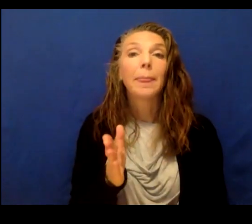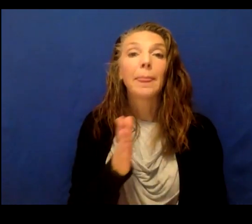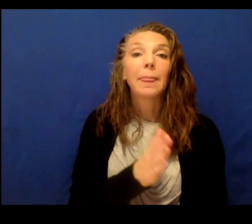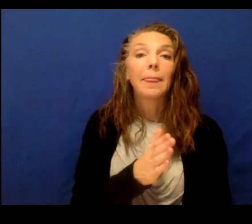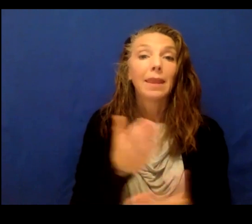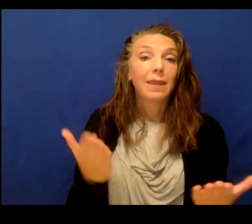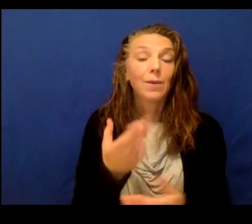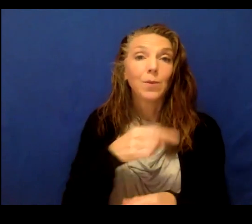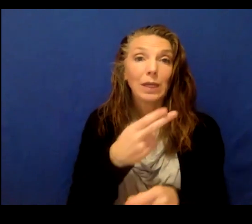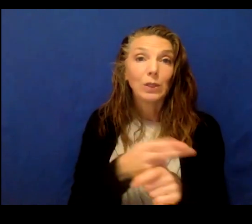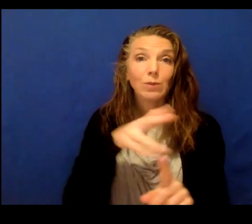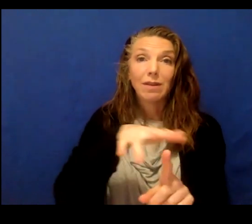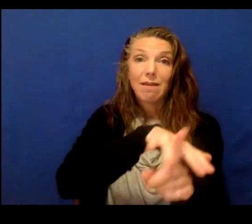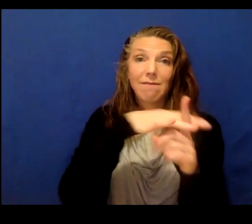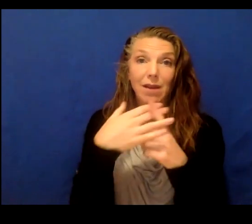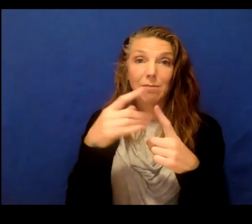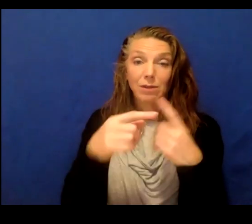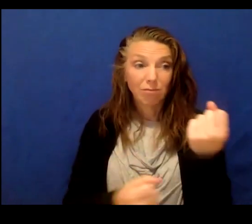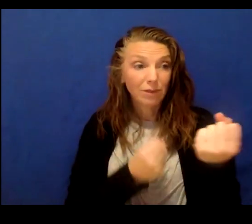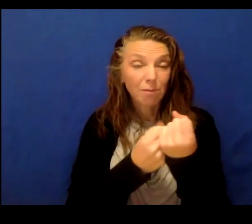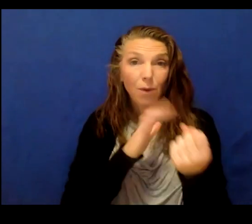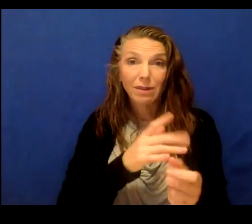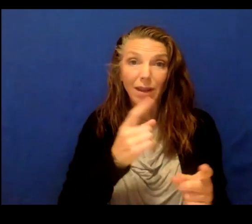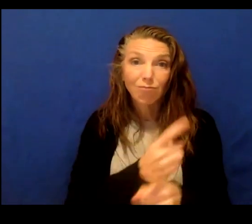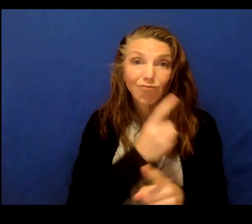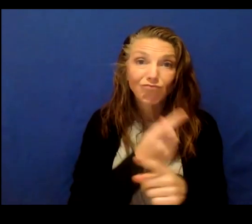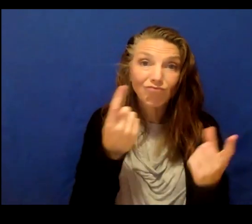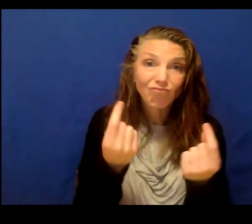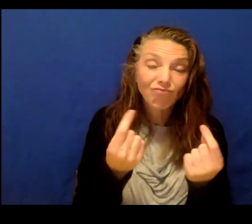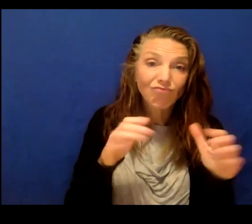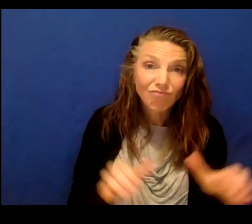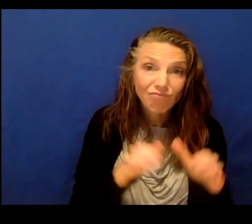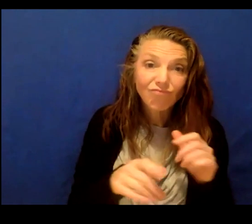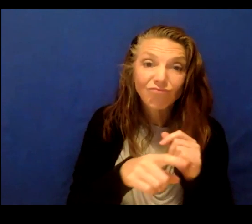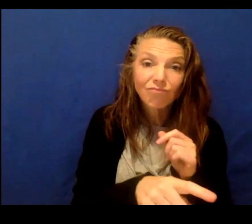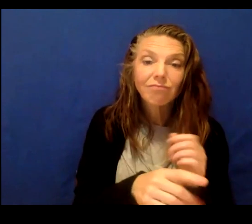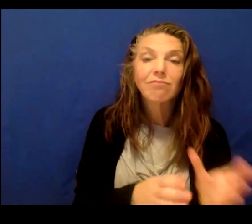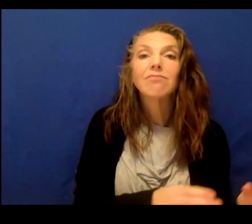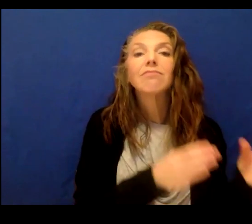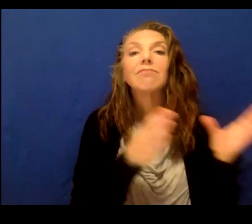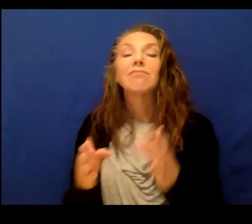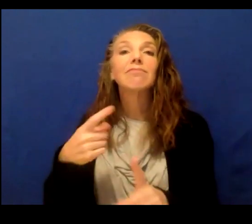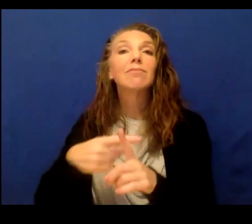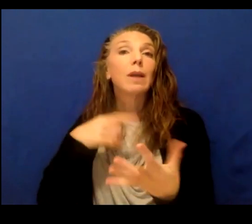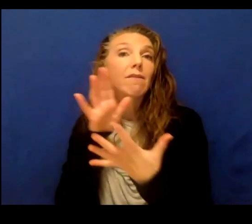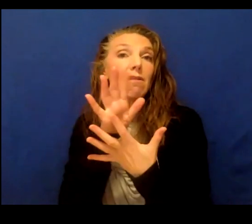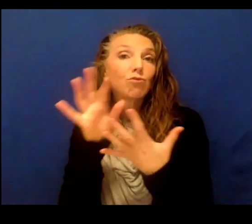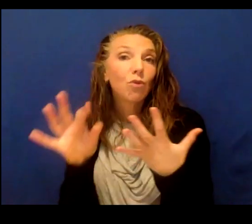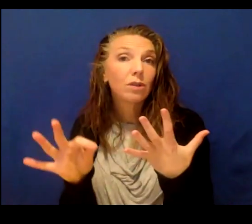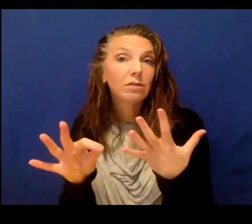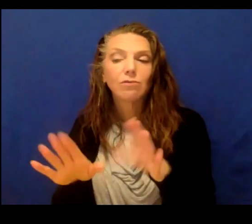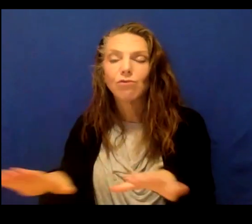here we used the environment to further support the routine. And We also have choice in there